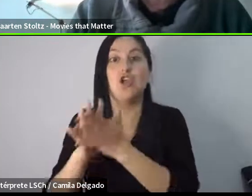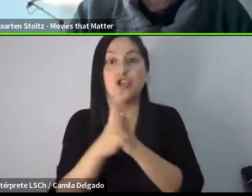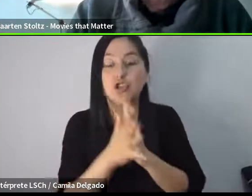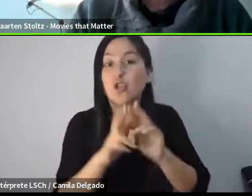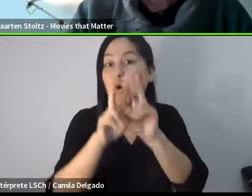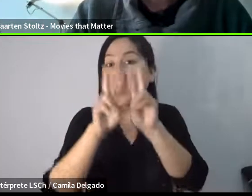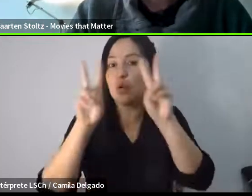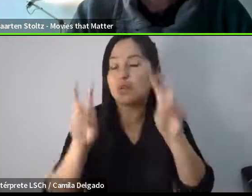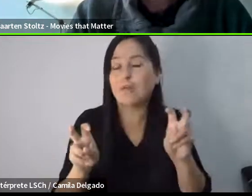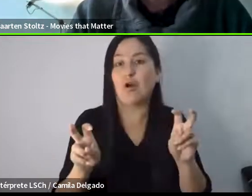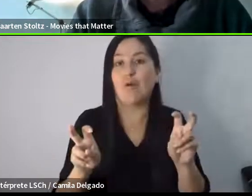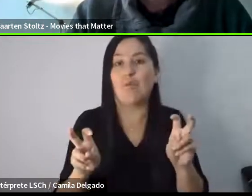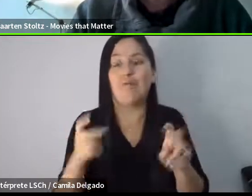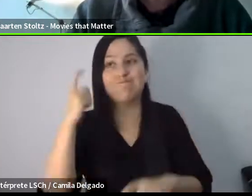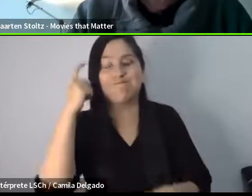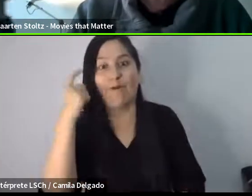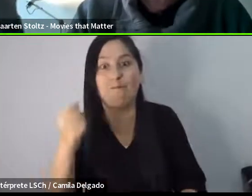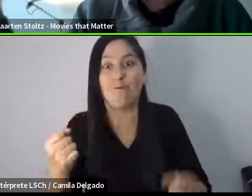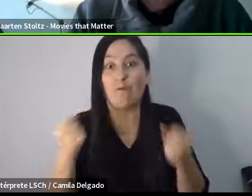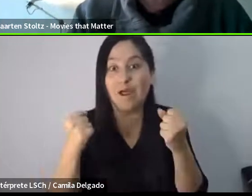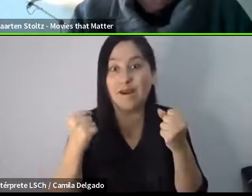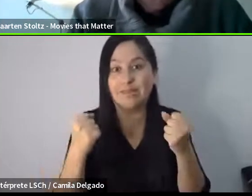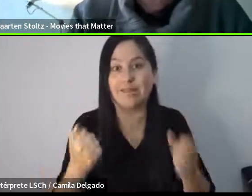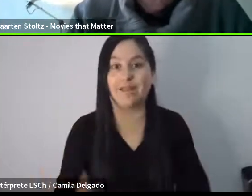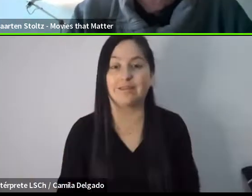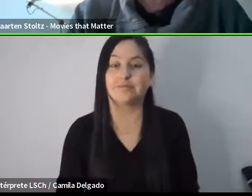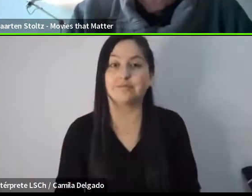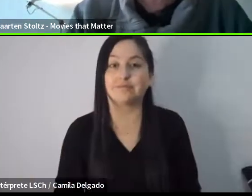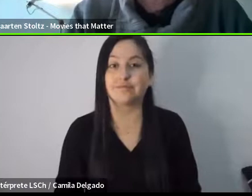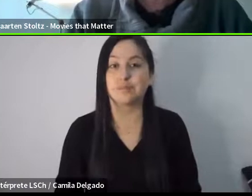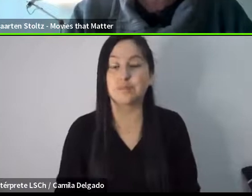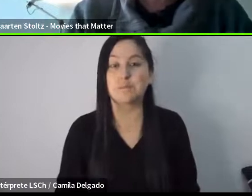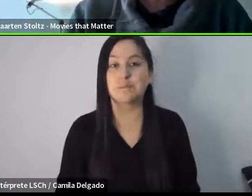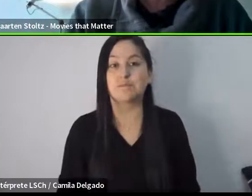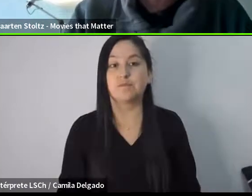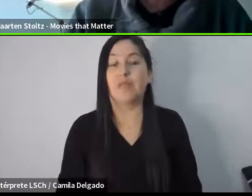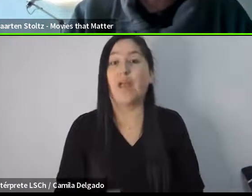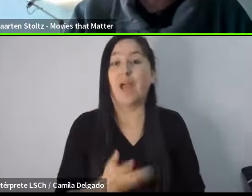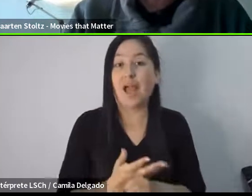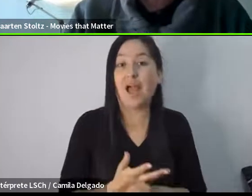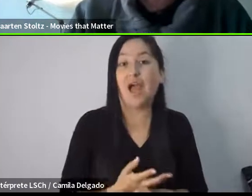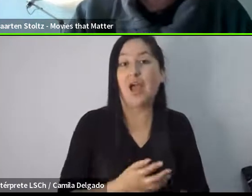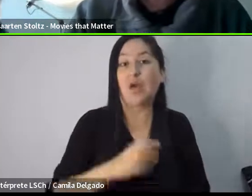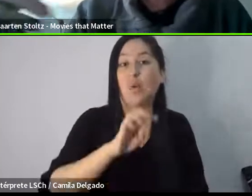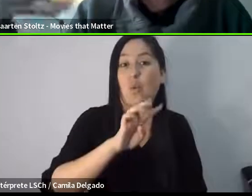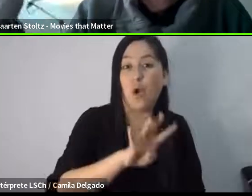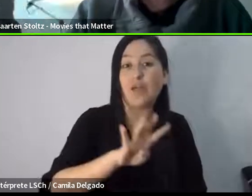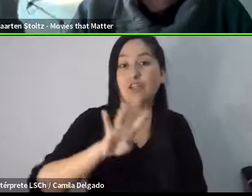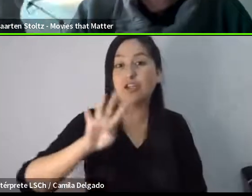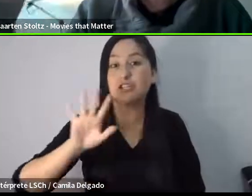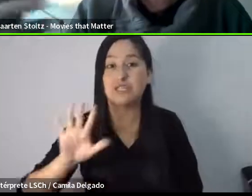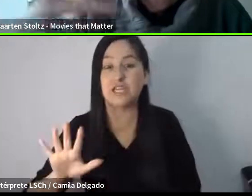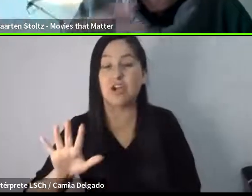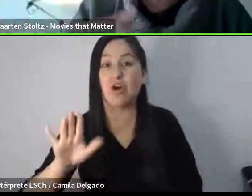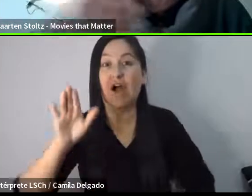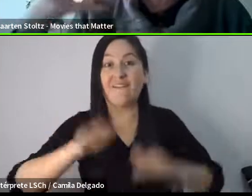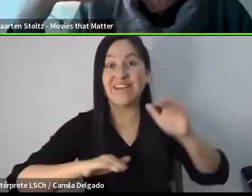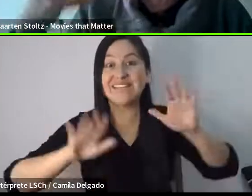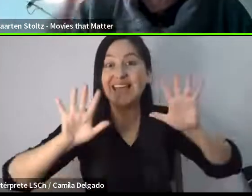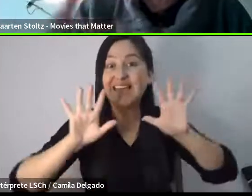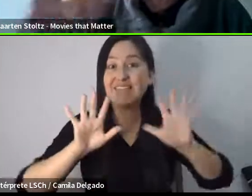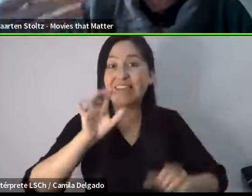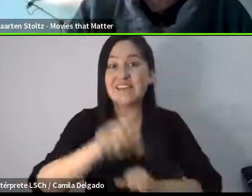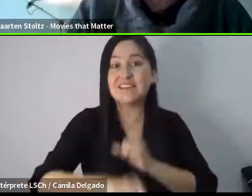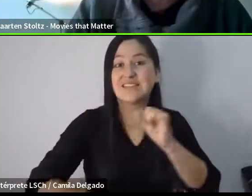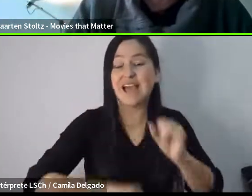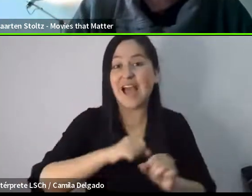takes about 4 or 5 years, sometimes 10 years to make a good documentary. So something that's